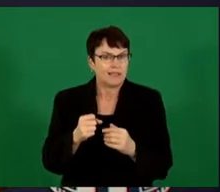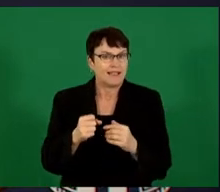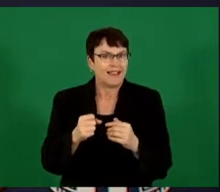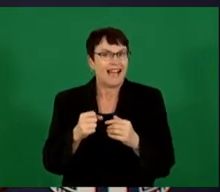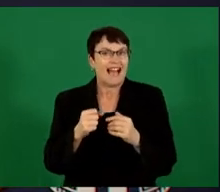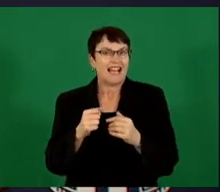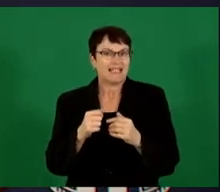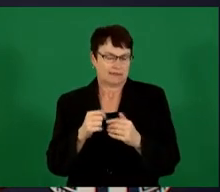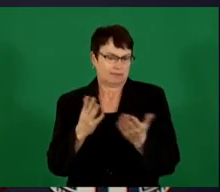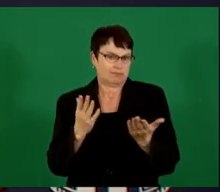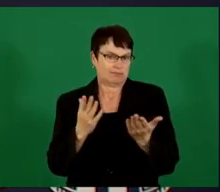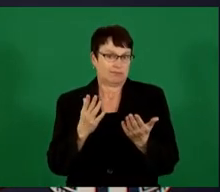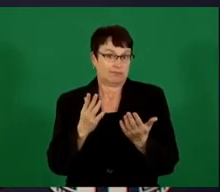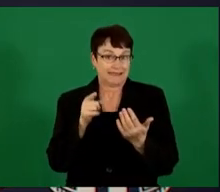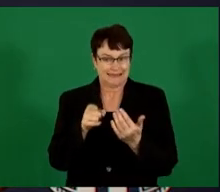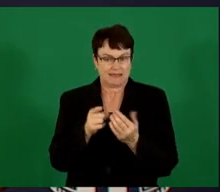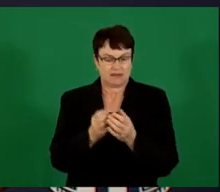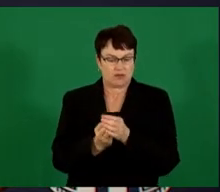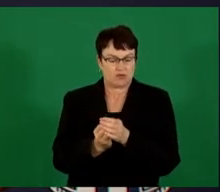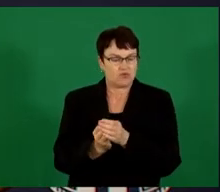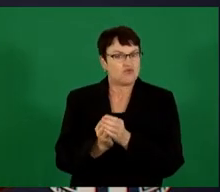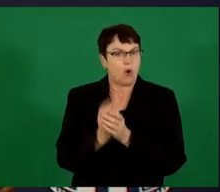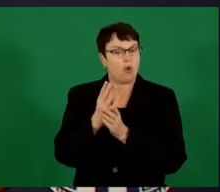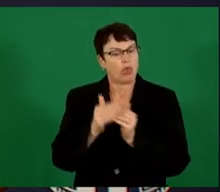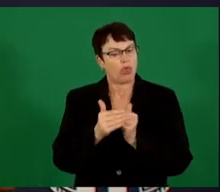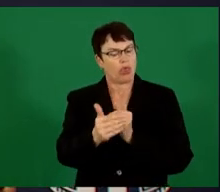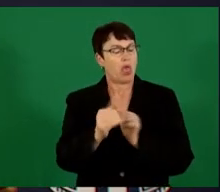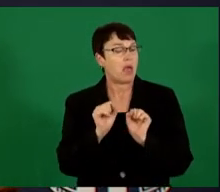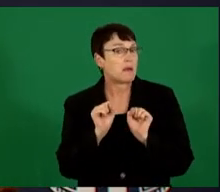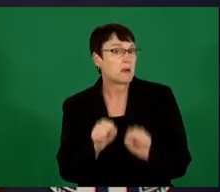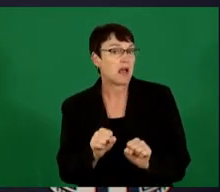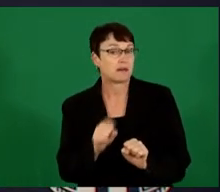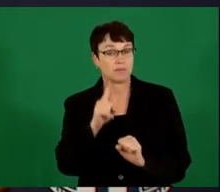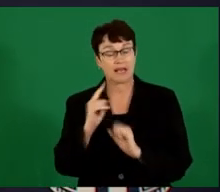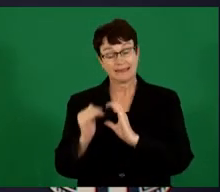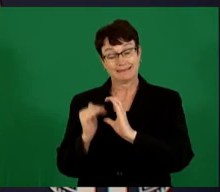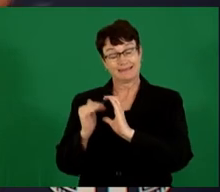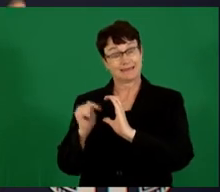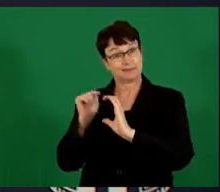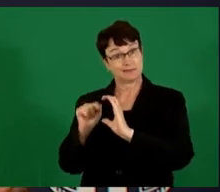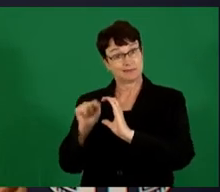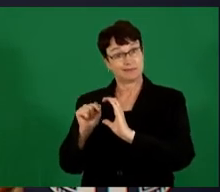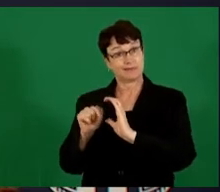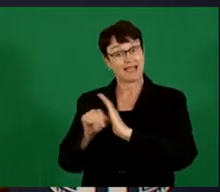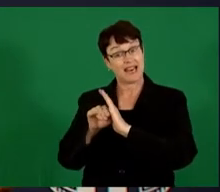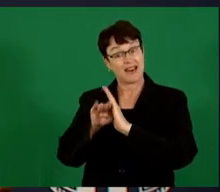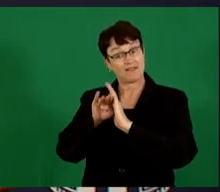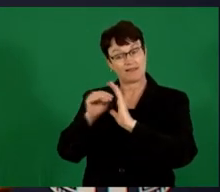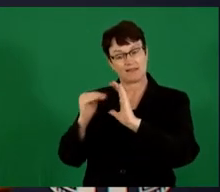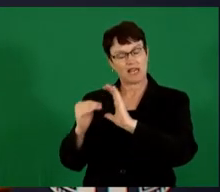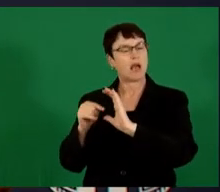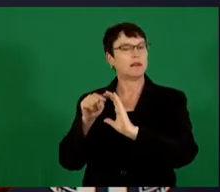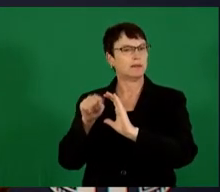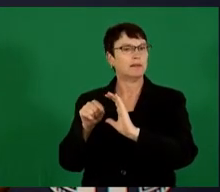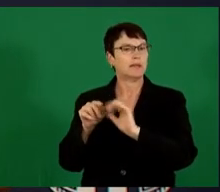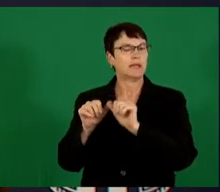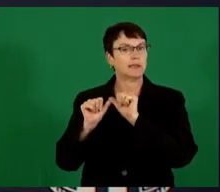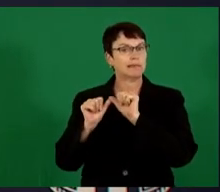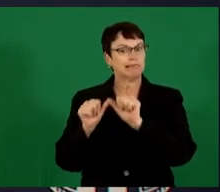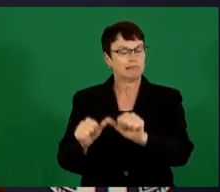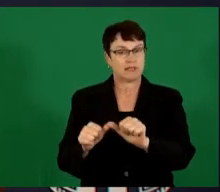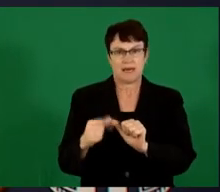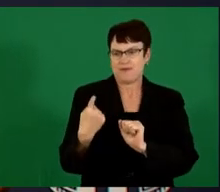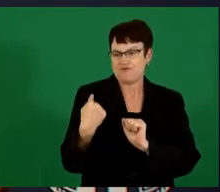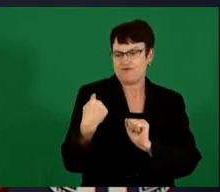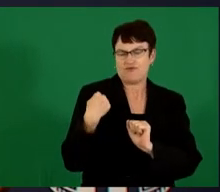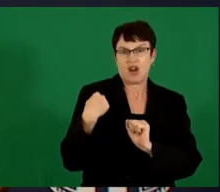growth in this economy. Inflation, the most on a contemporaneous basis, the most recent inflation